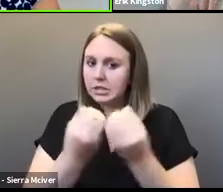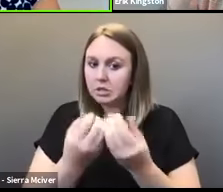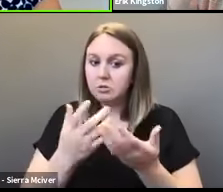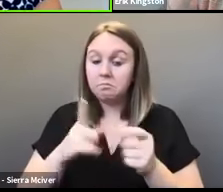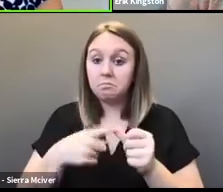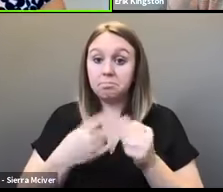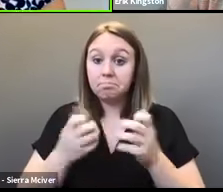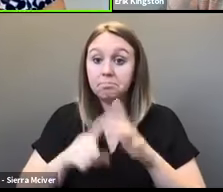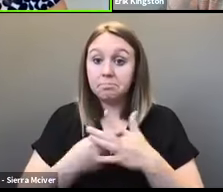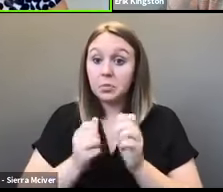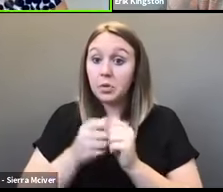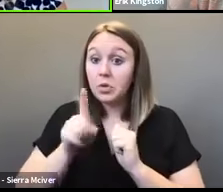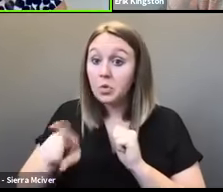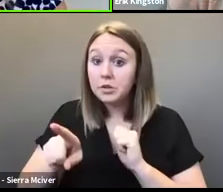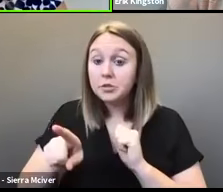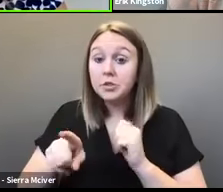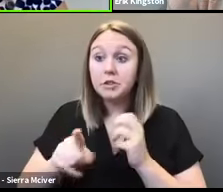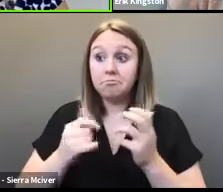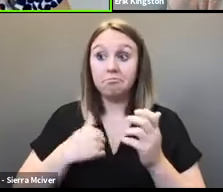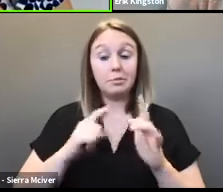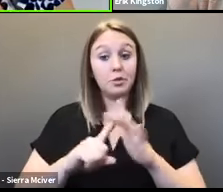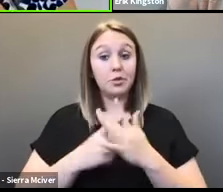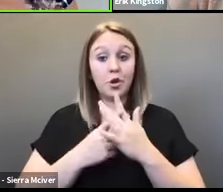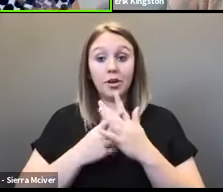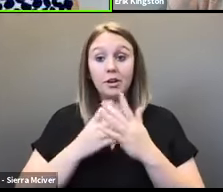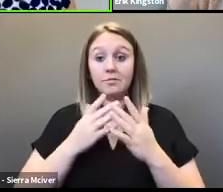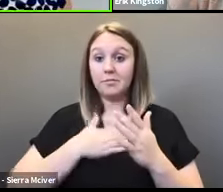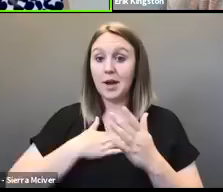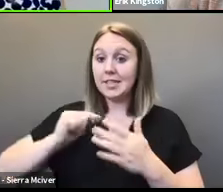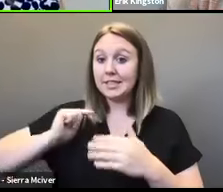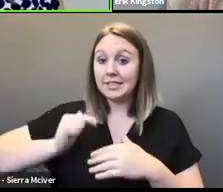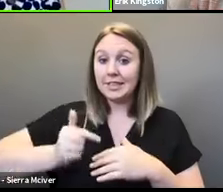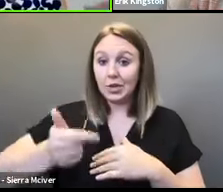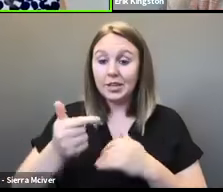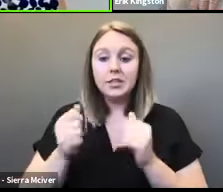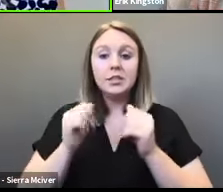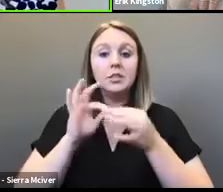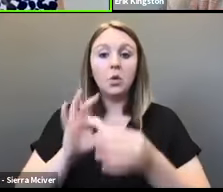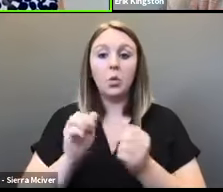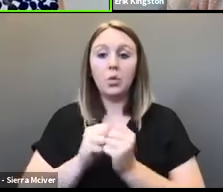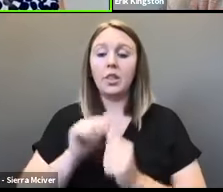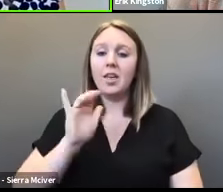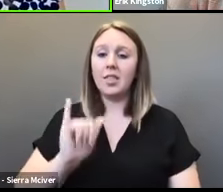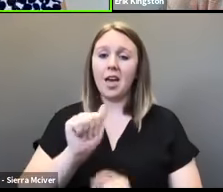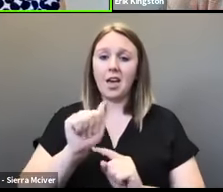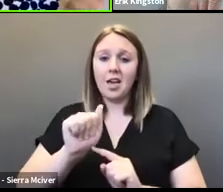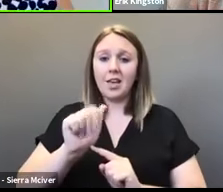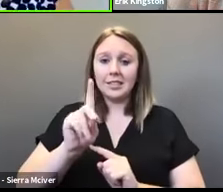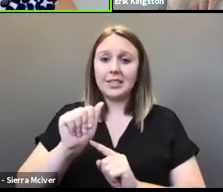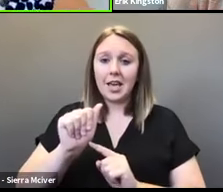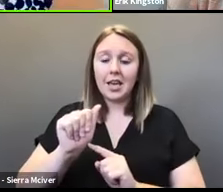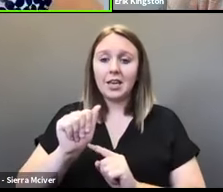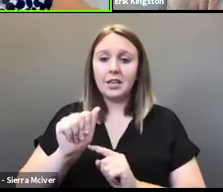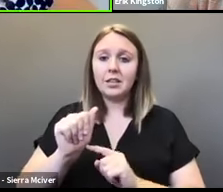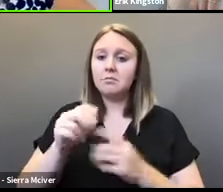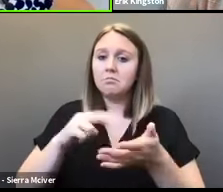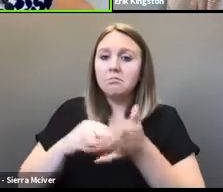um, that I'm starting all these series with. Um, so what does the ADA mean to you as a citizen, Eric?